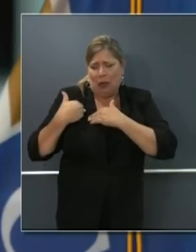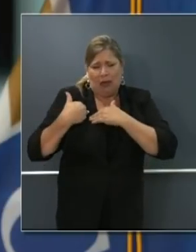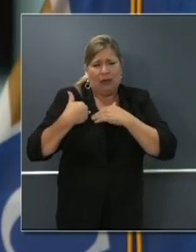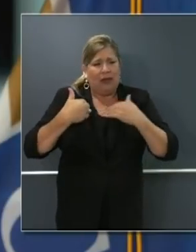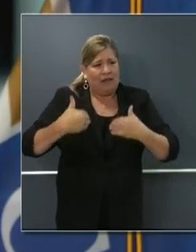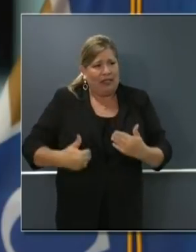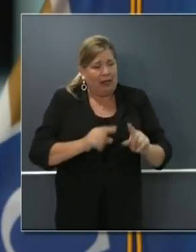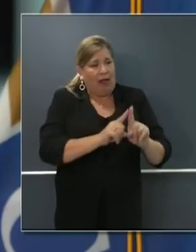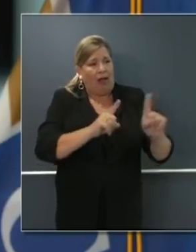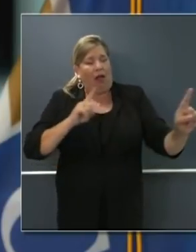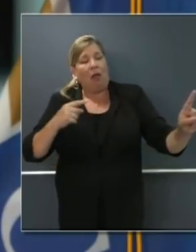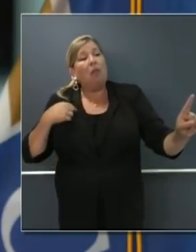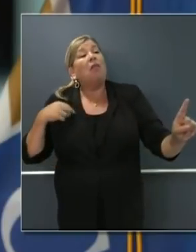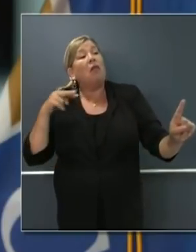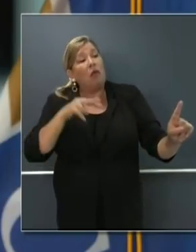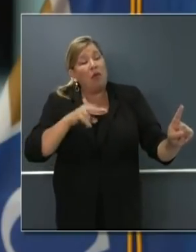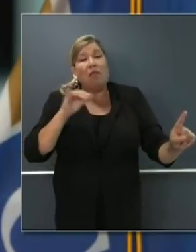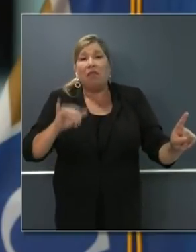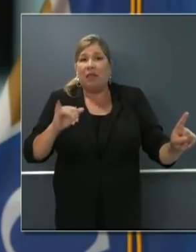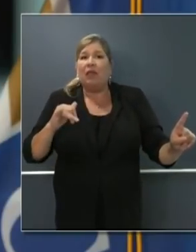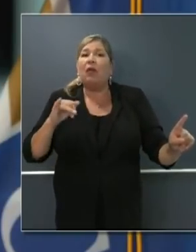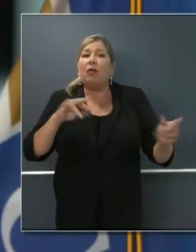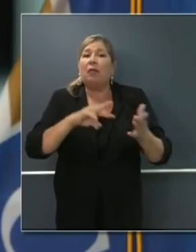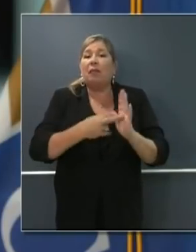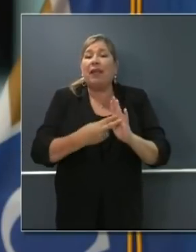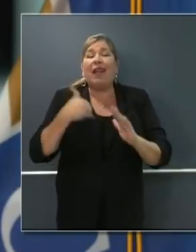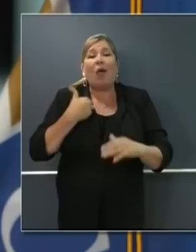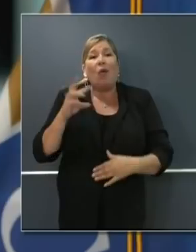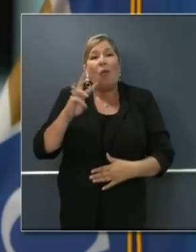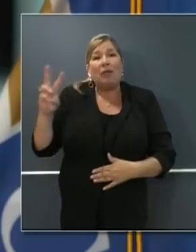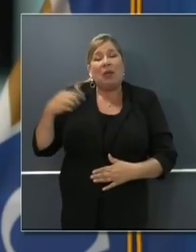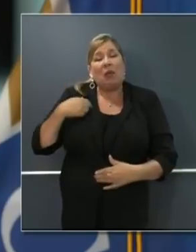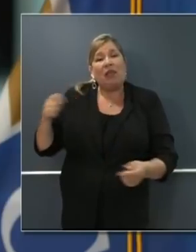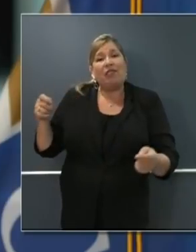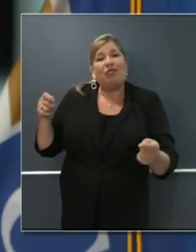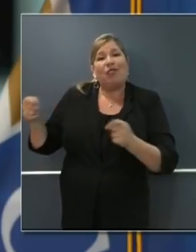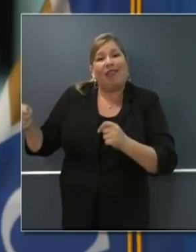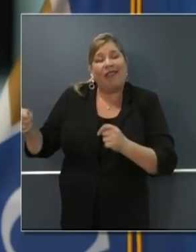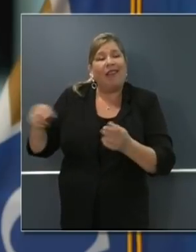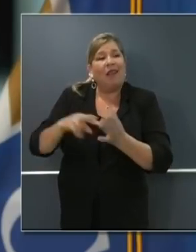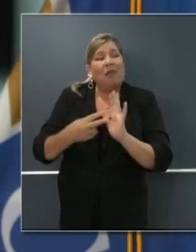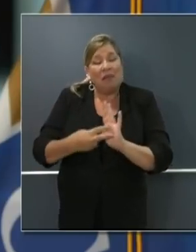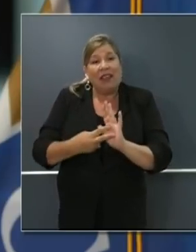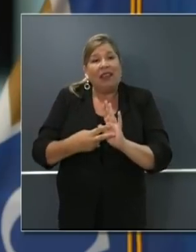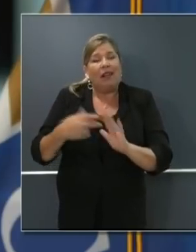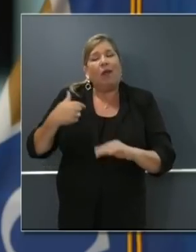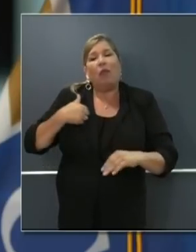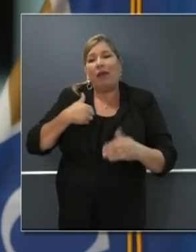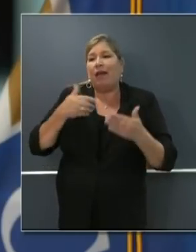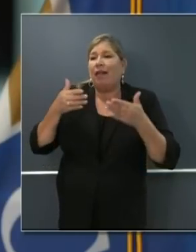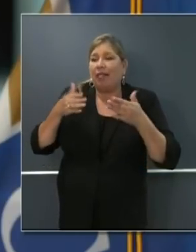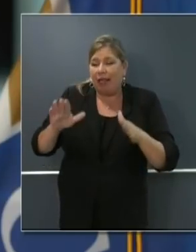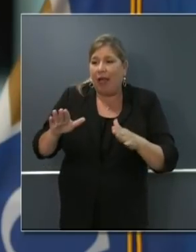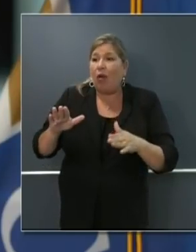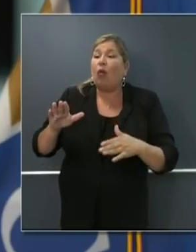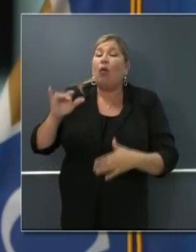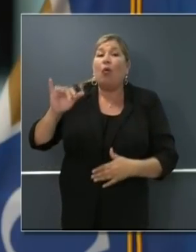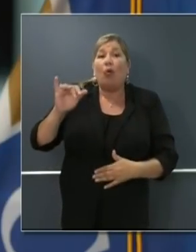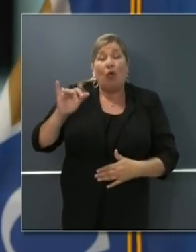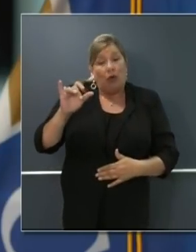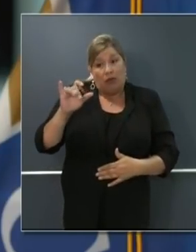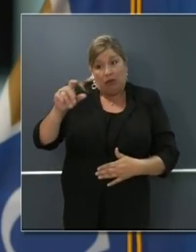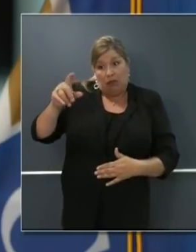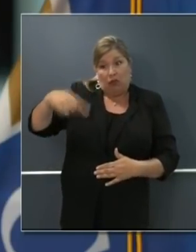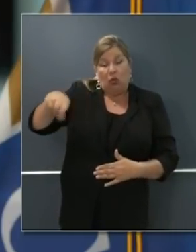site. We have, just as an example, a number of days ago updated it to allow for people to get clarity if they sell